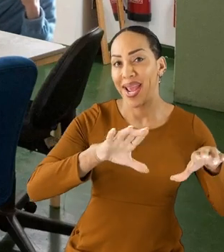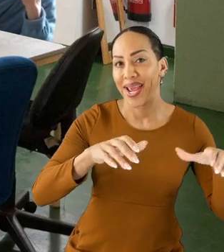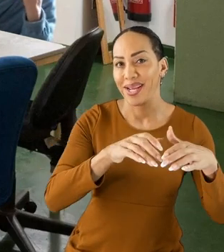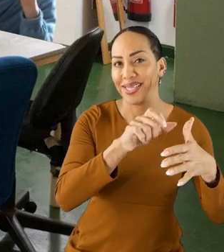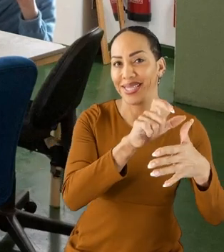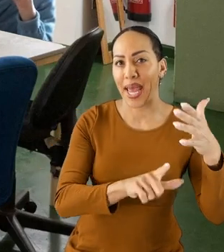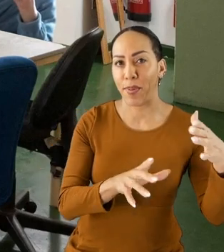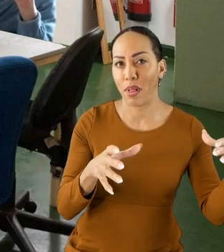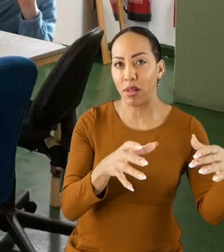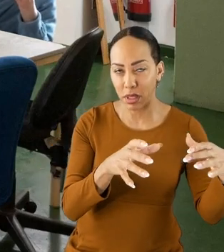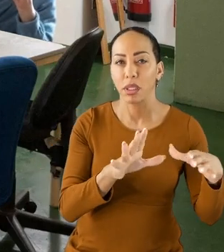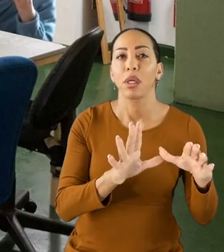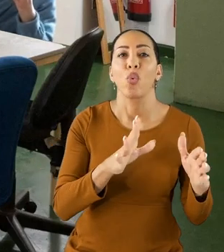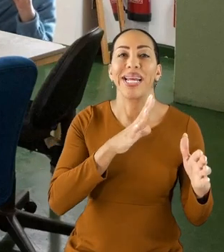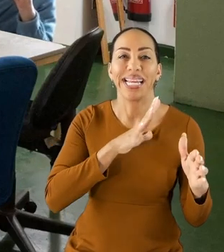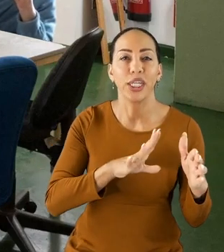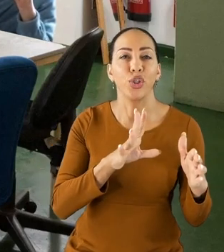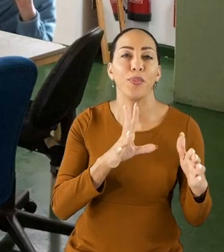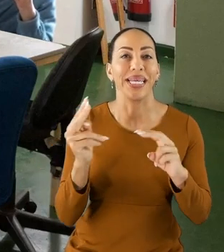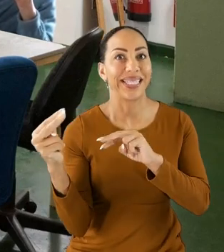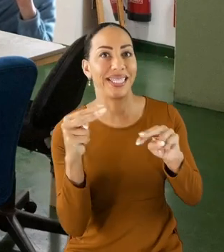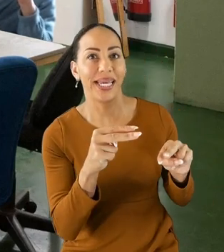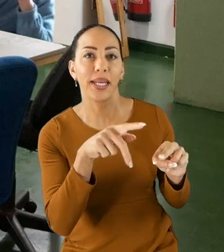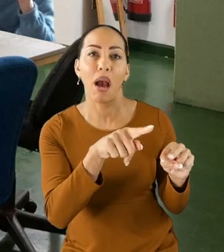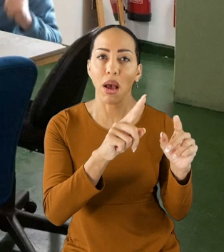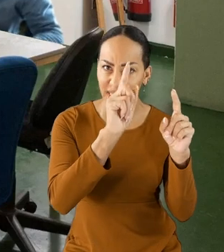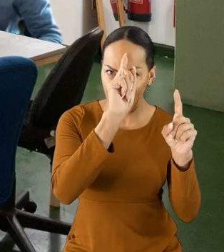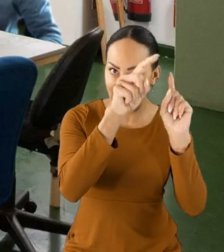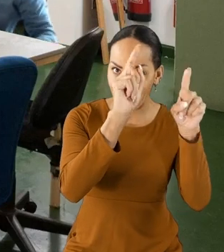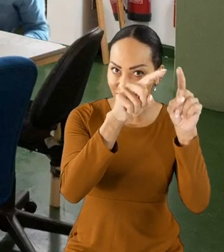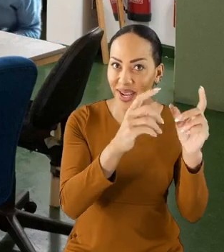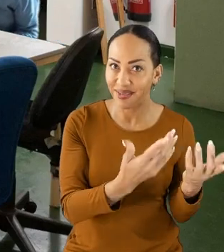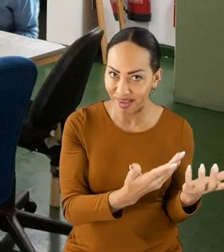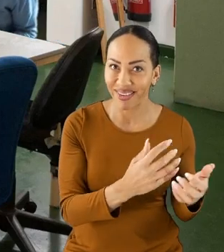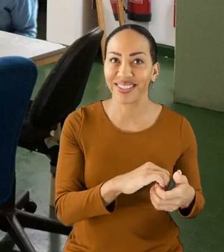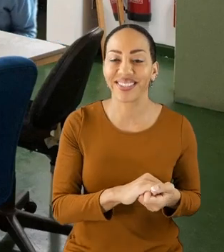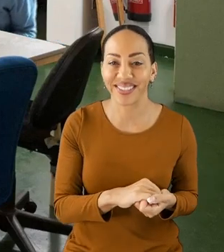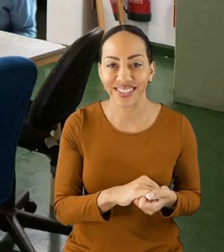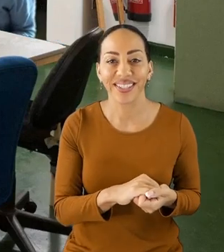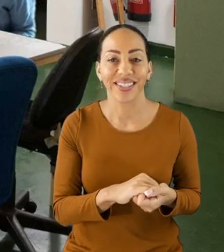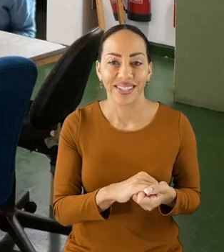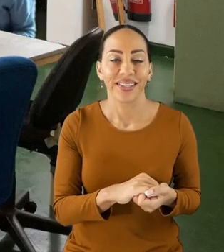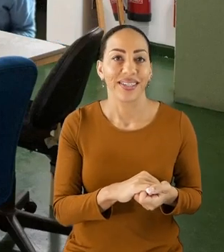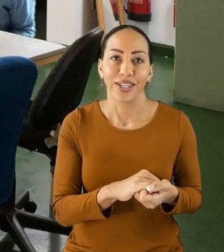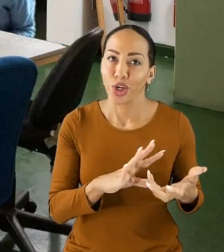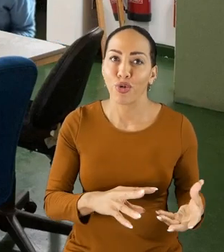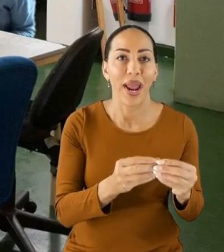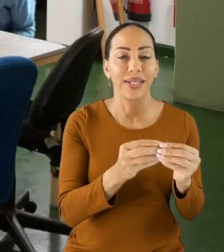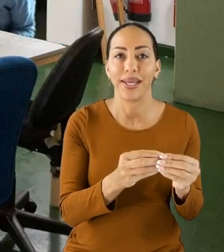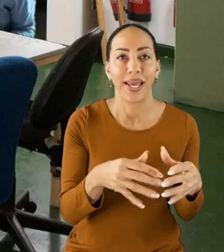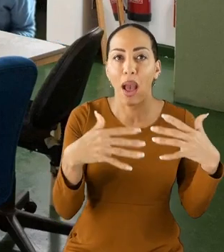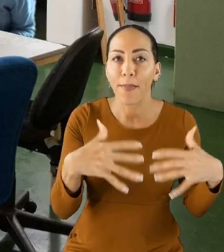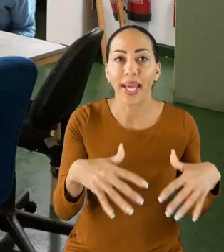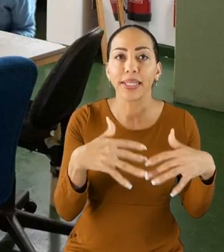to be seen as innovators. Mm-hmm. And so projects like this, where we're actually leading the way in innovation